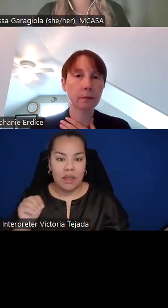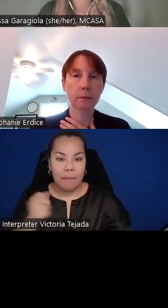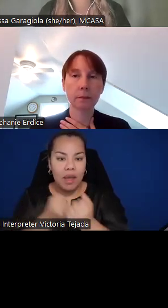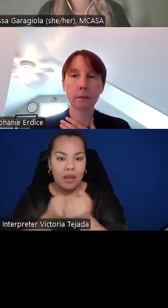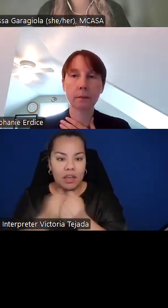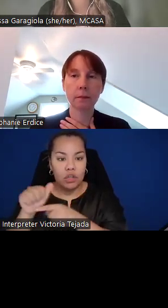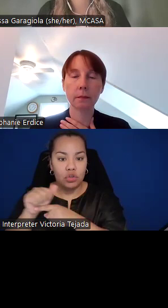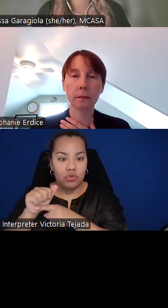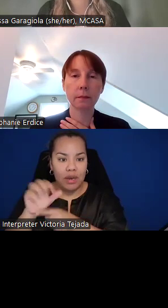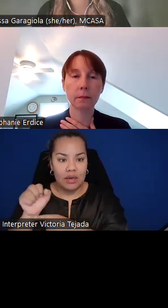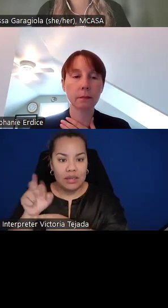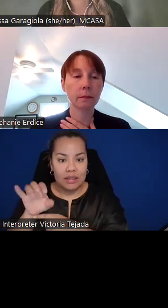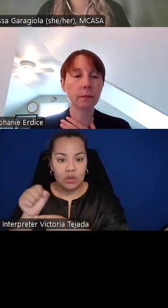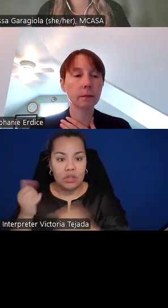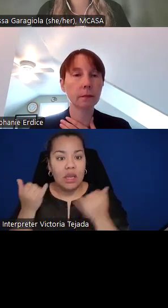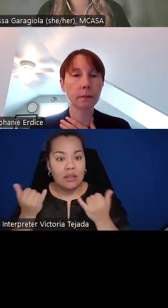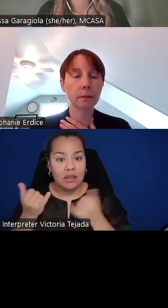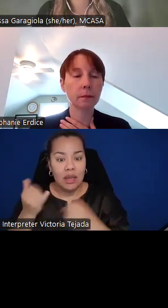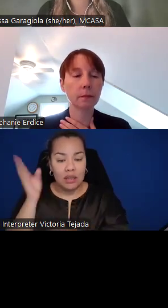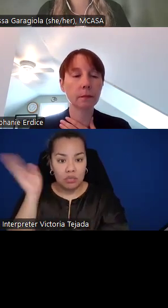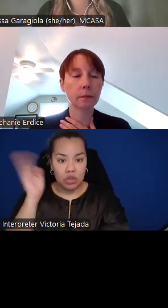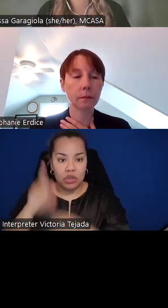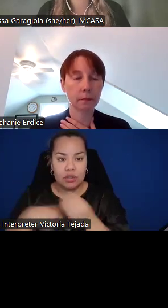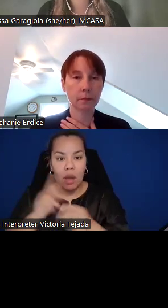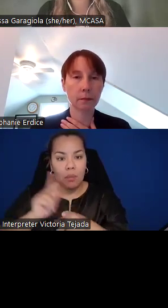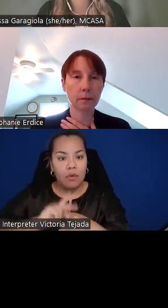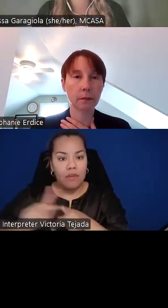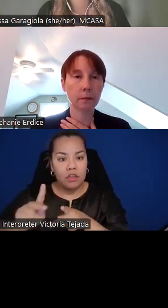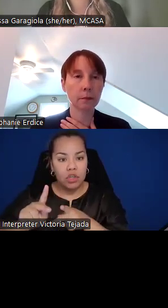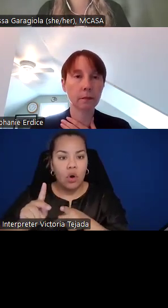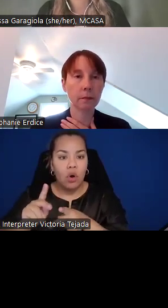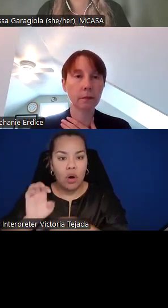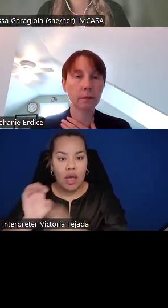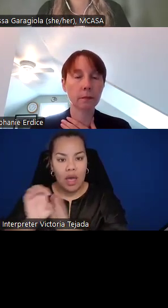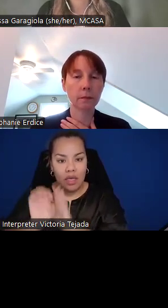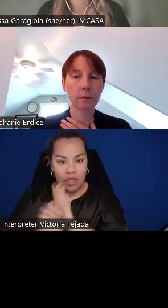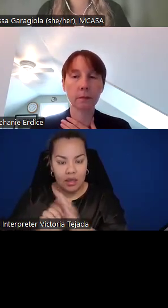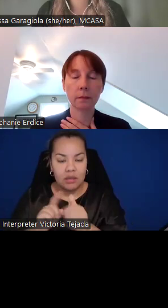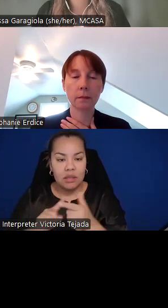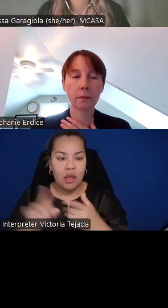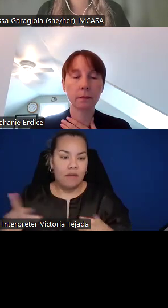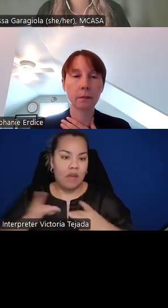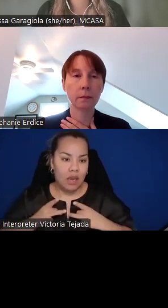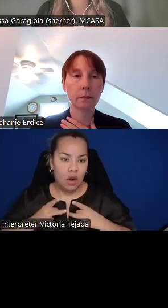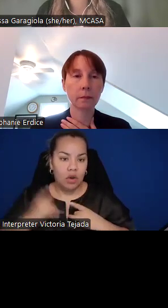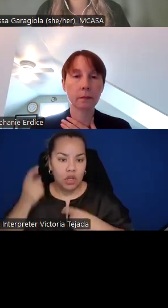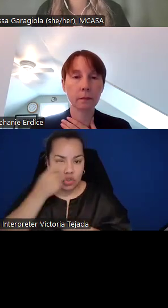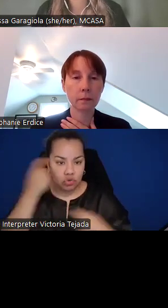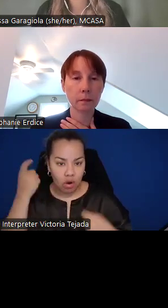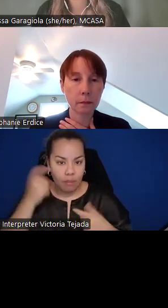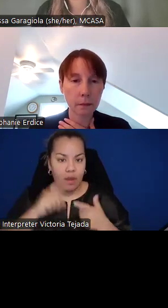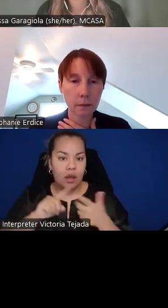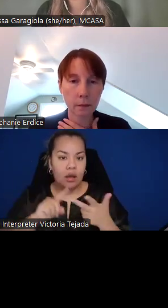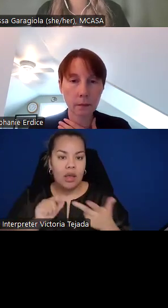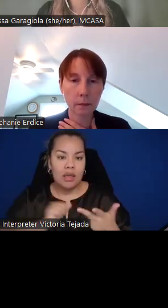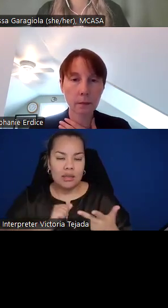Today's presentation is on professional ethics, vicarious trauma, and self-care for advocates. My name is Alyssa Garagiola,